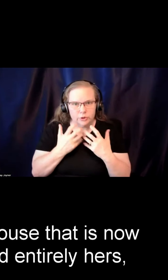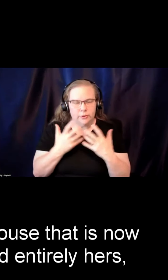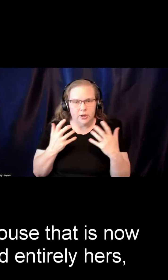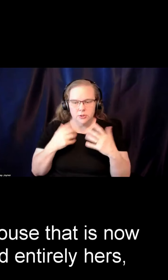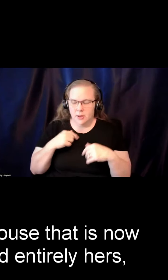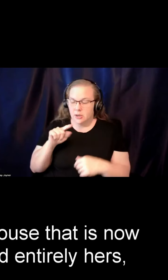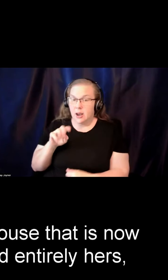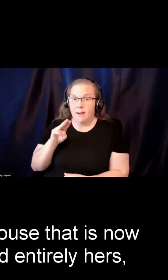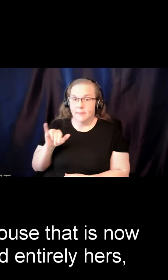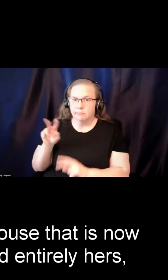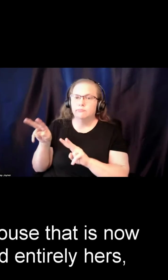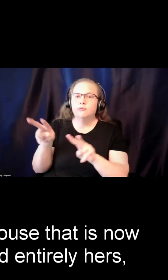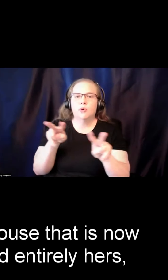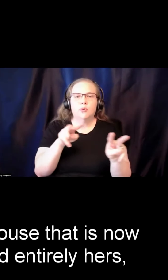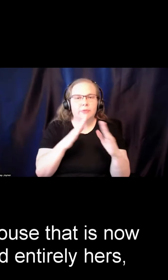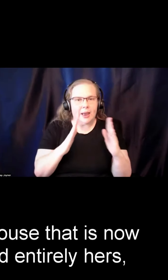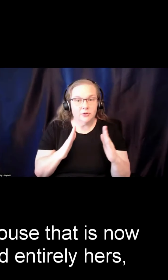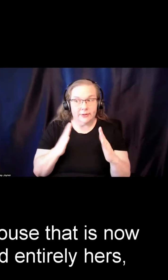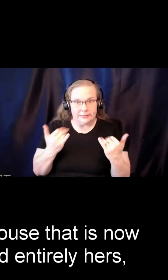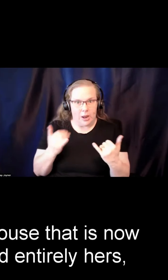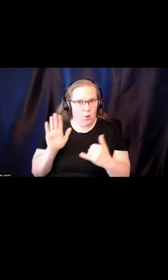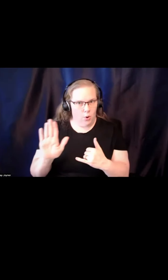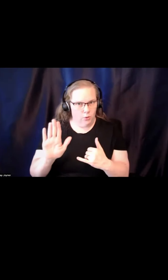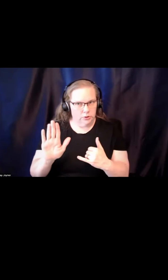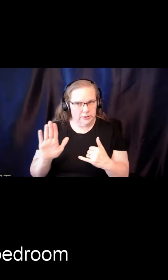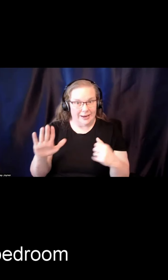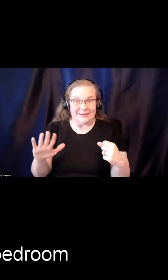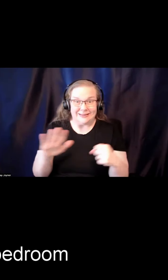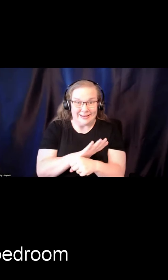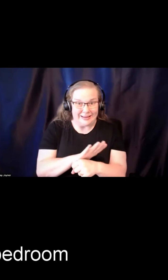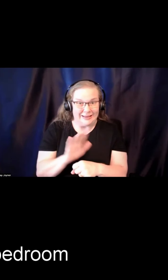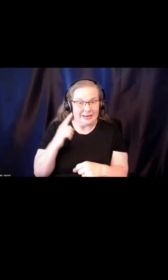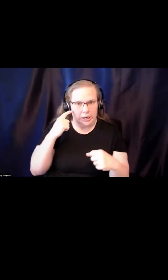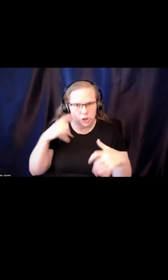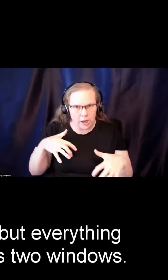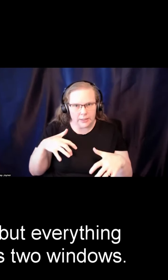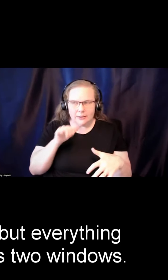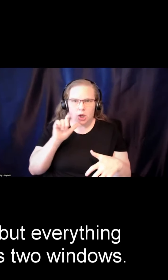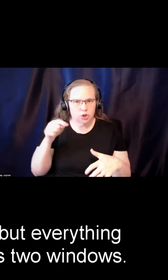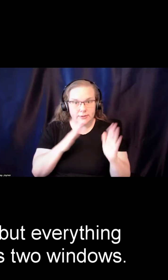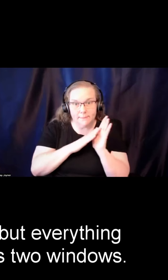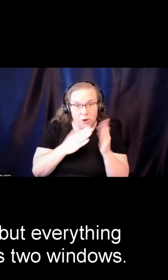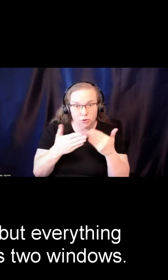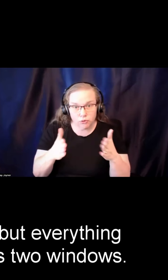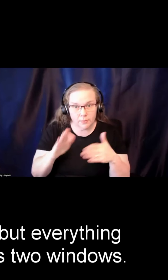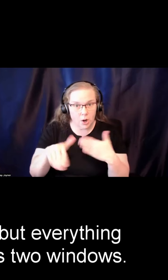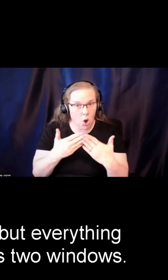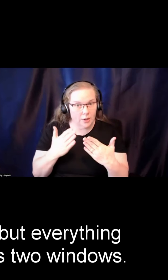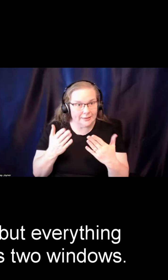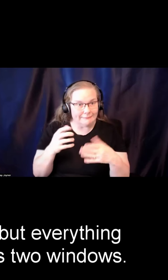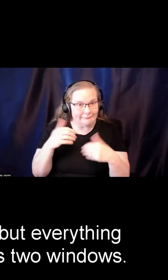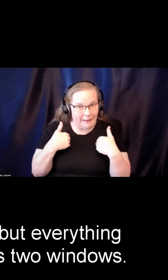house that is now hers, shockingly and entirely hers. Not just her bedroom and all it contains,